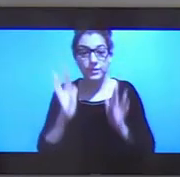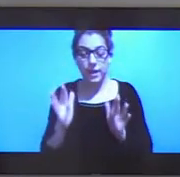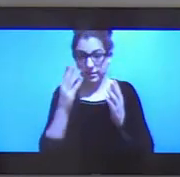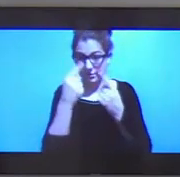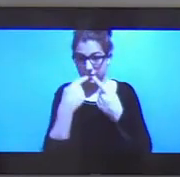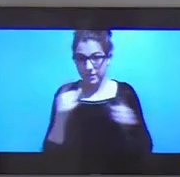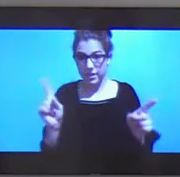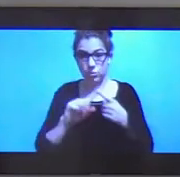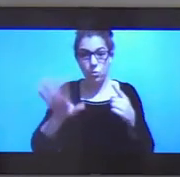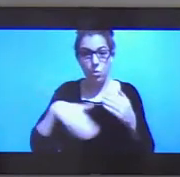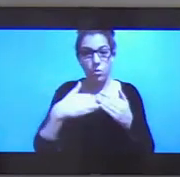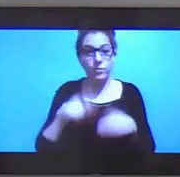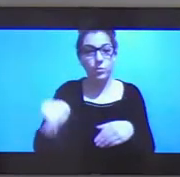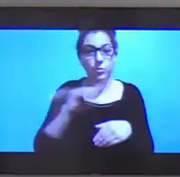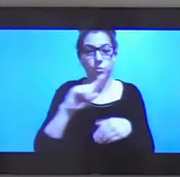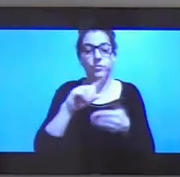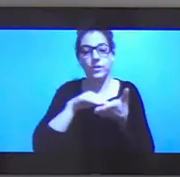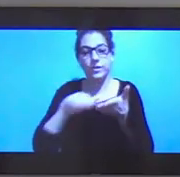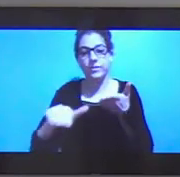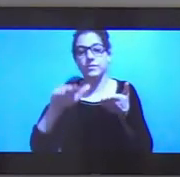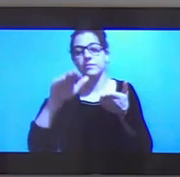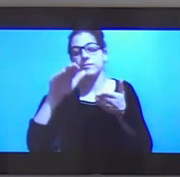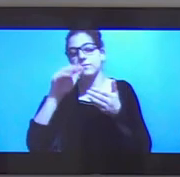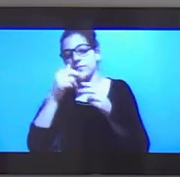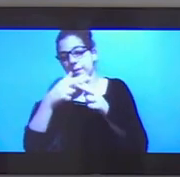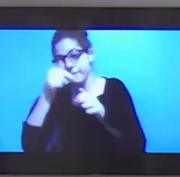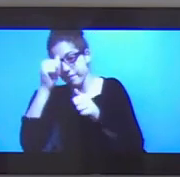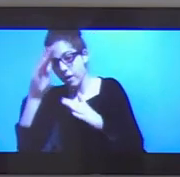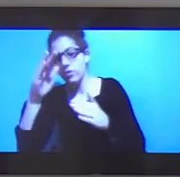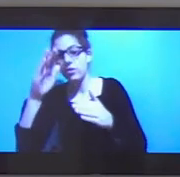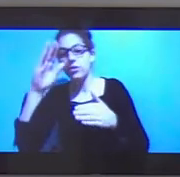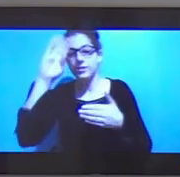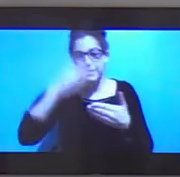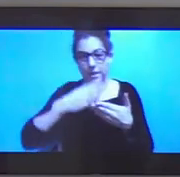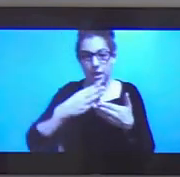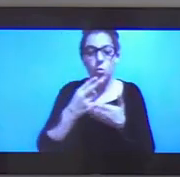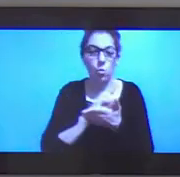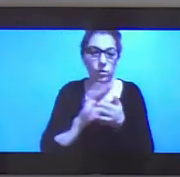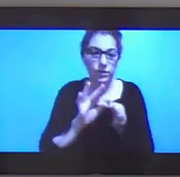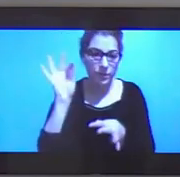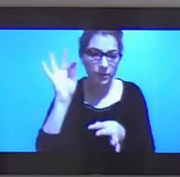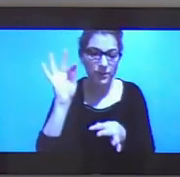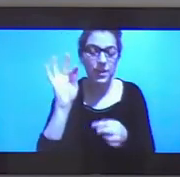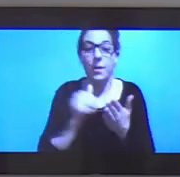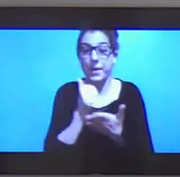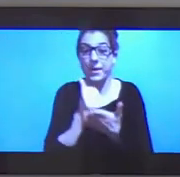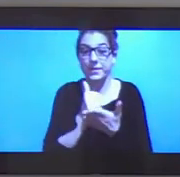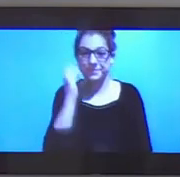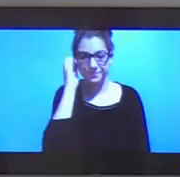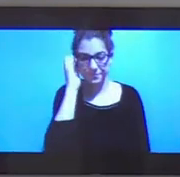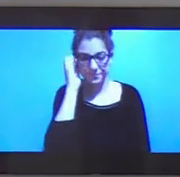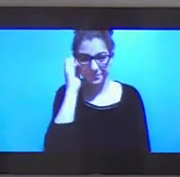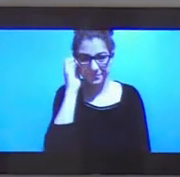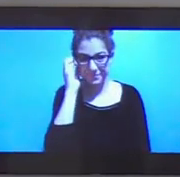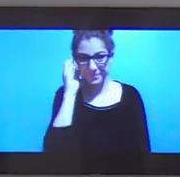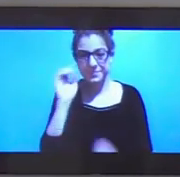your sins. In the name of the Father, and of the Son, and of the Holy Spirit. Amen.